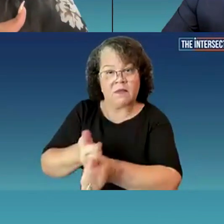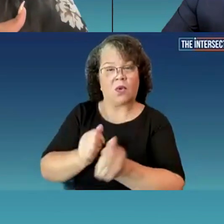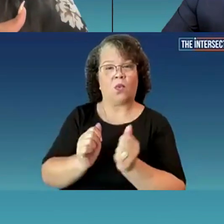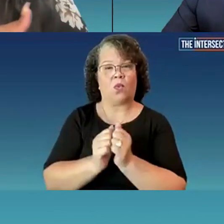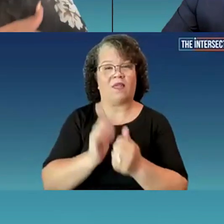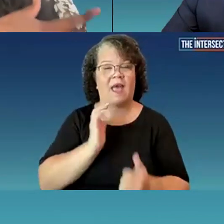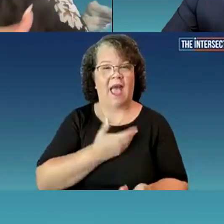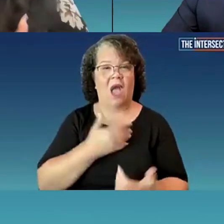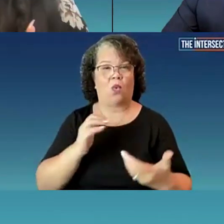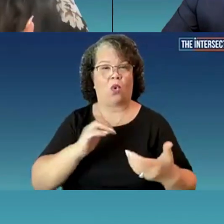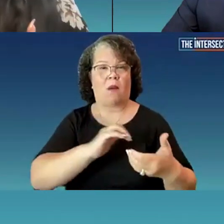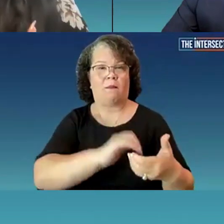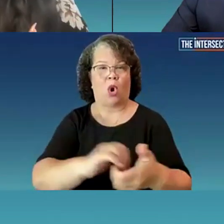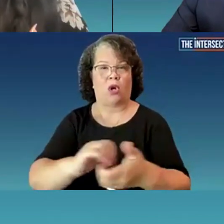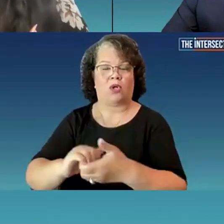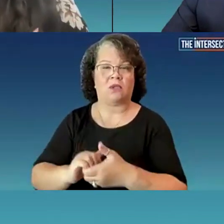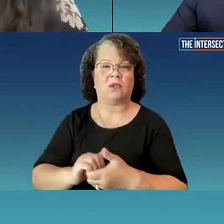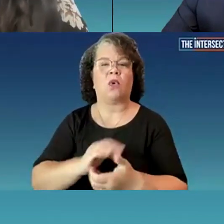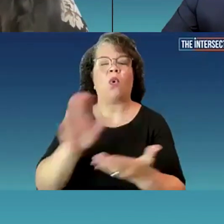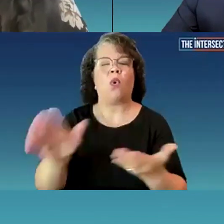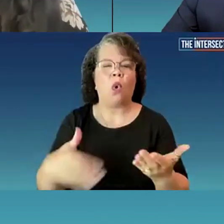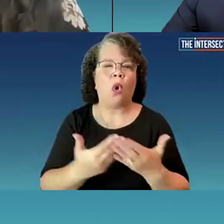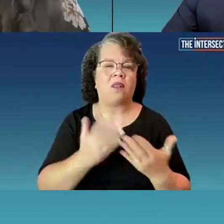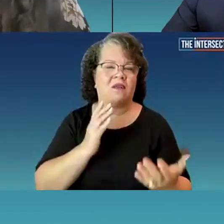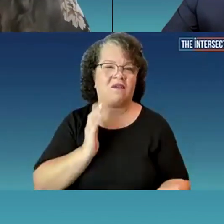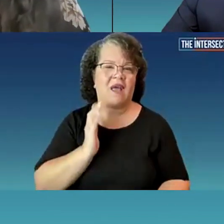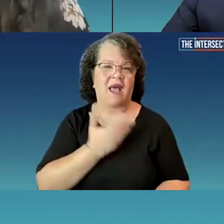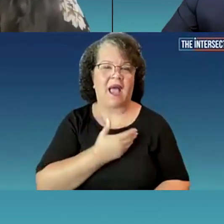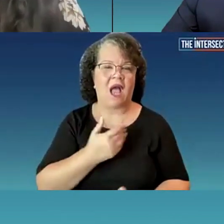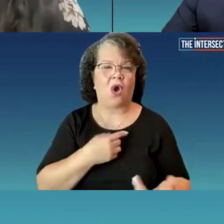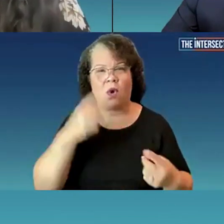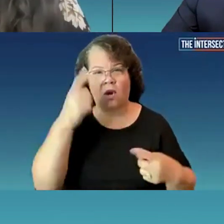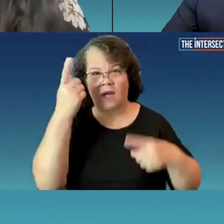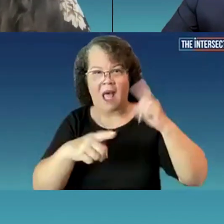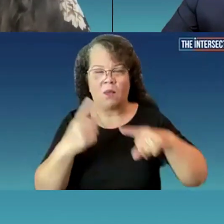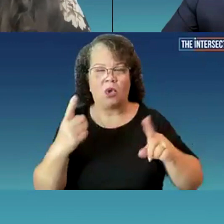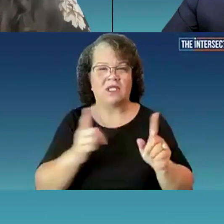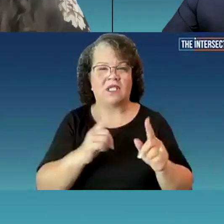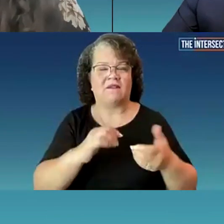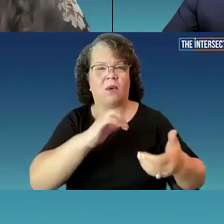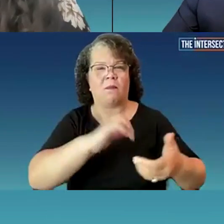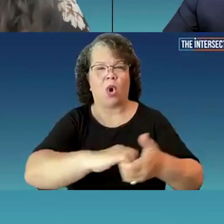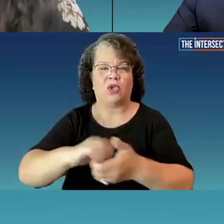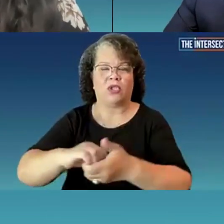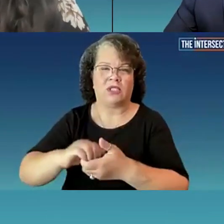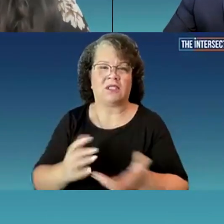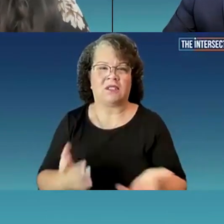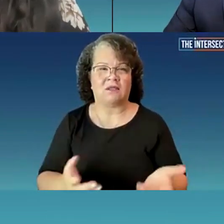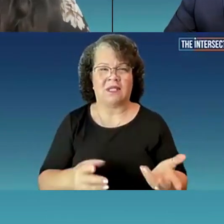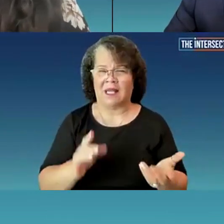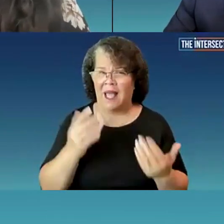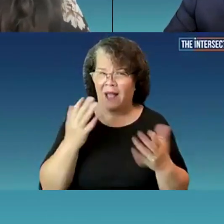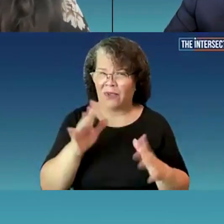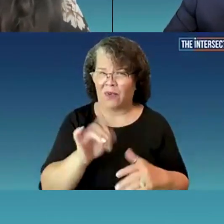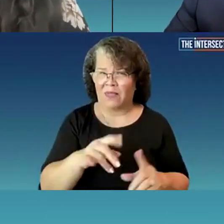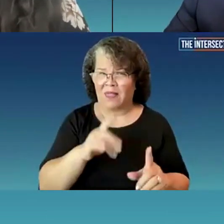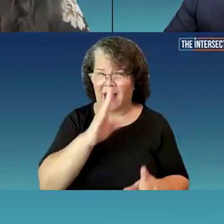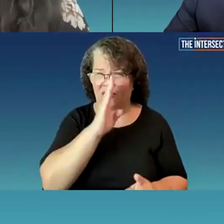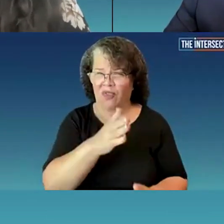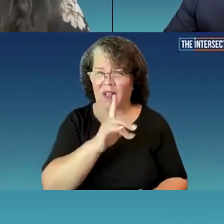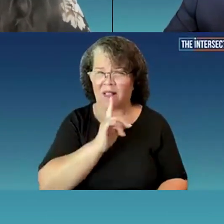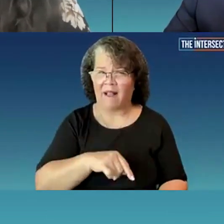partners, all of our collaborative partners. Anton, I don't know if that was directly answering your